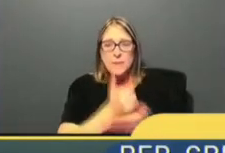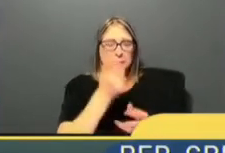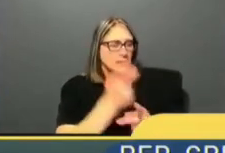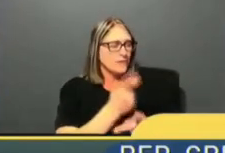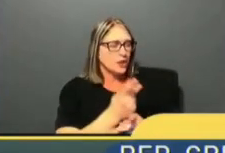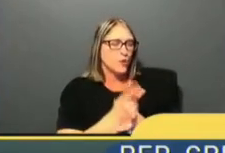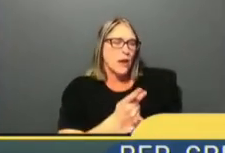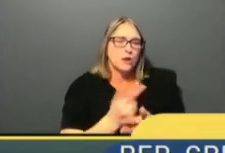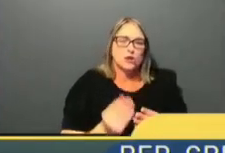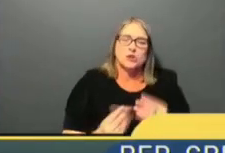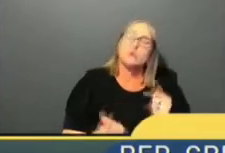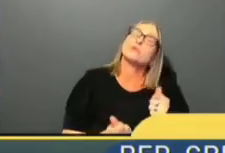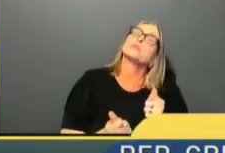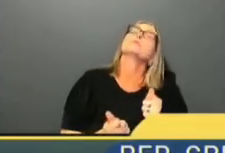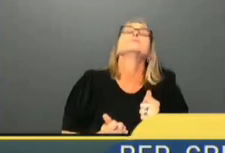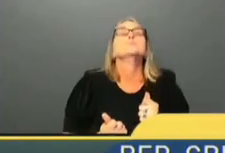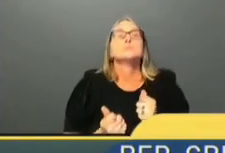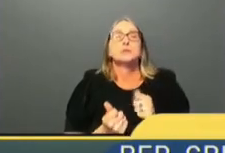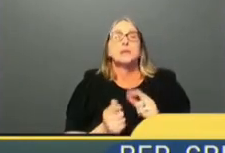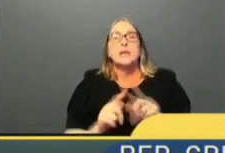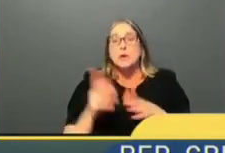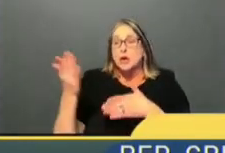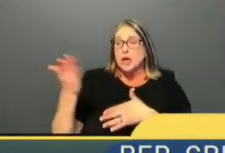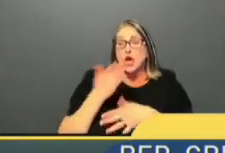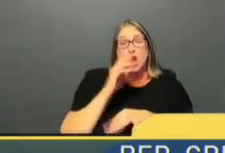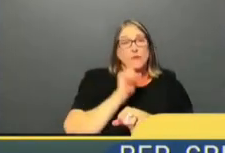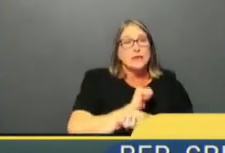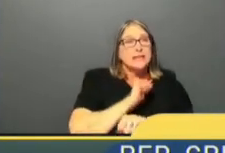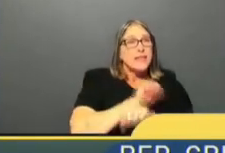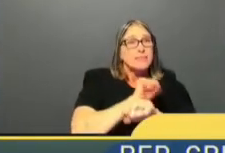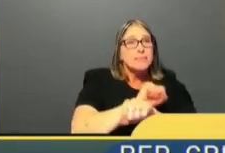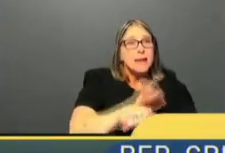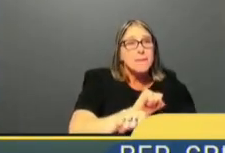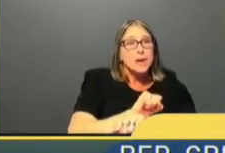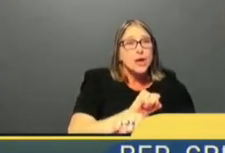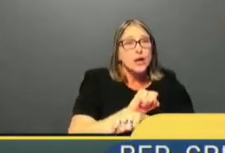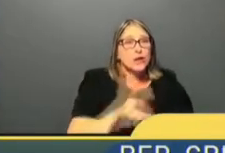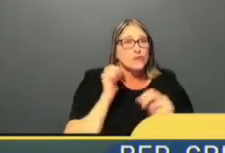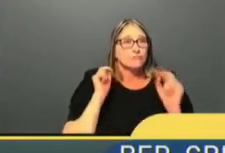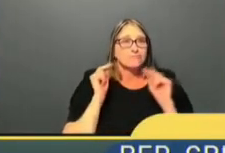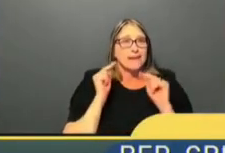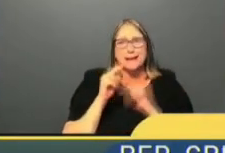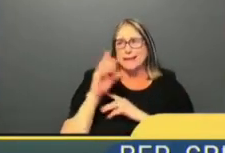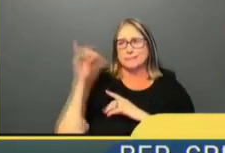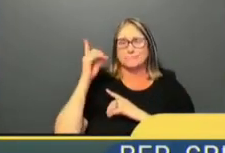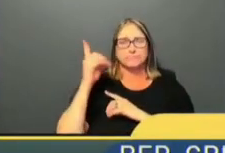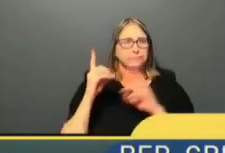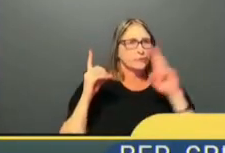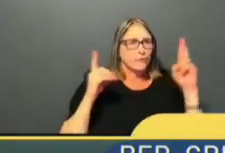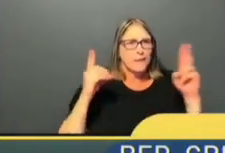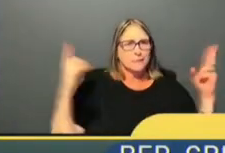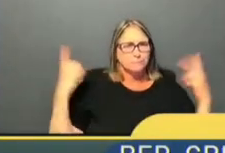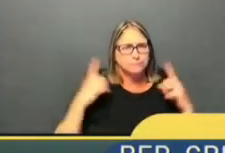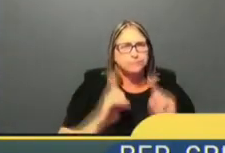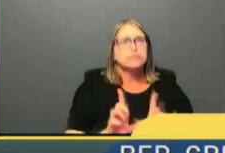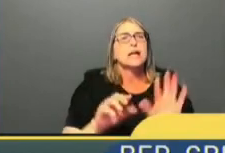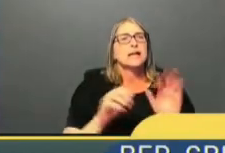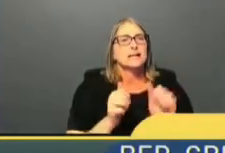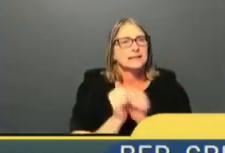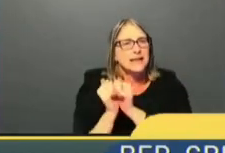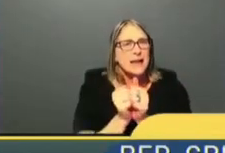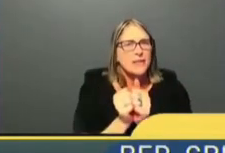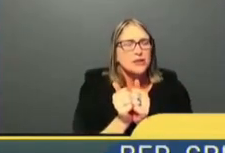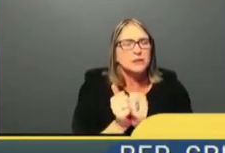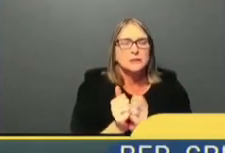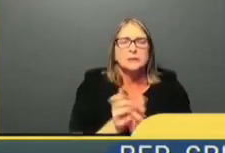proposal. Behind this proposal is bringing our friends in labor, a bipartisan group of legislators to the table from both chambers.